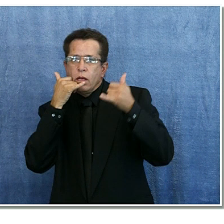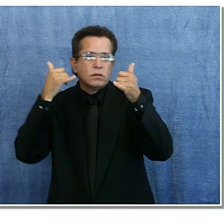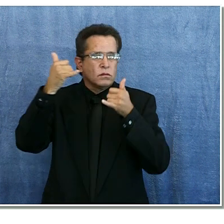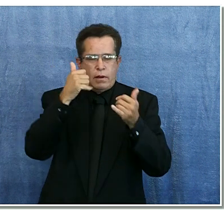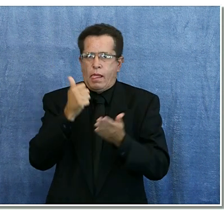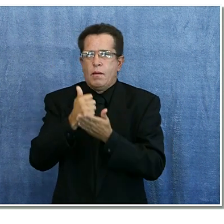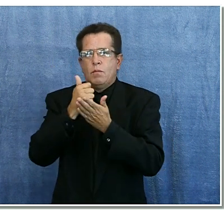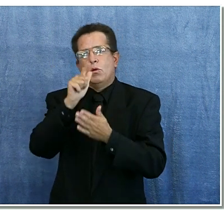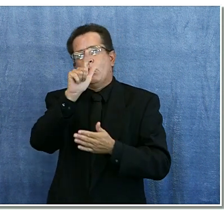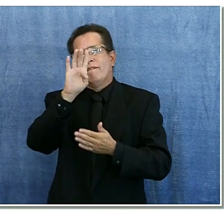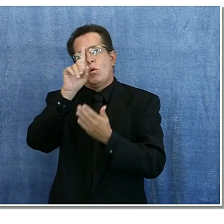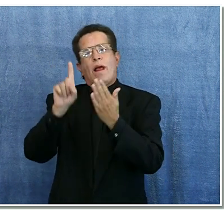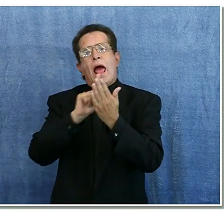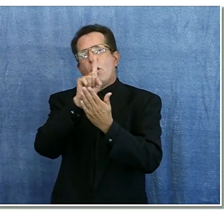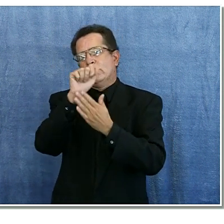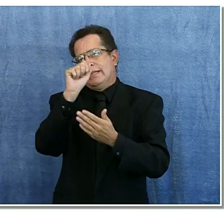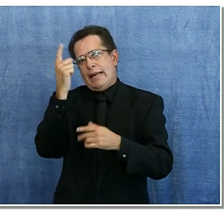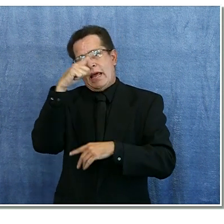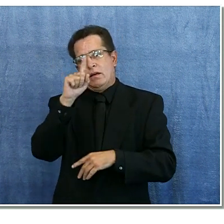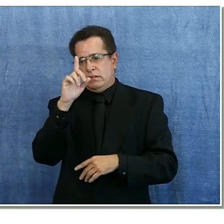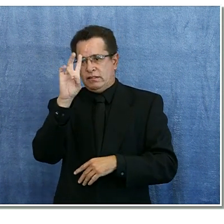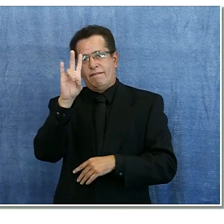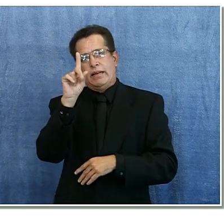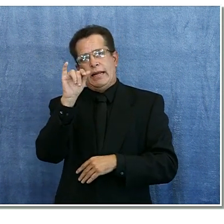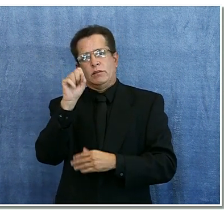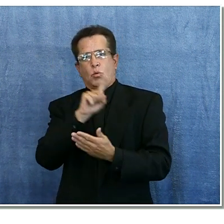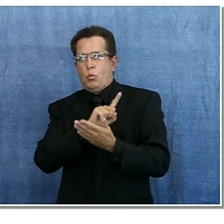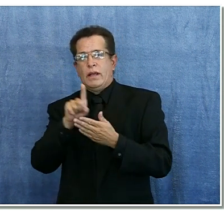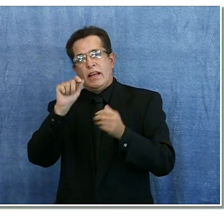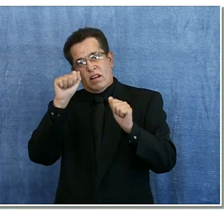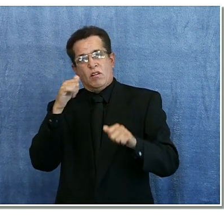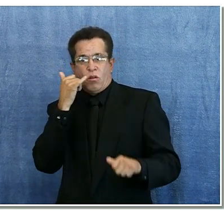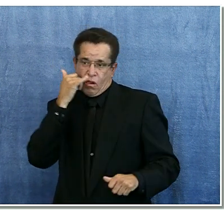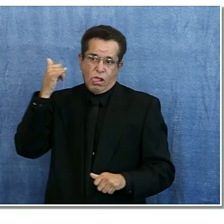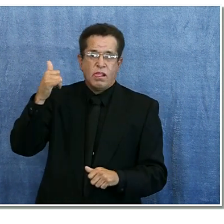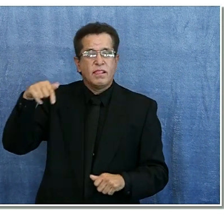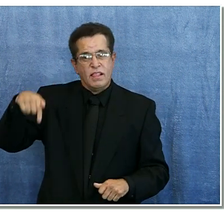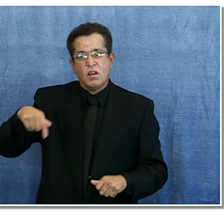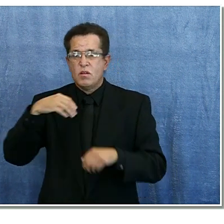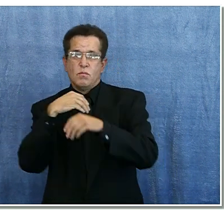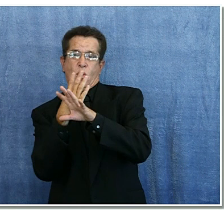a day, 7 days a week. The number for the call center is